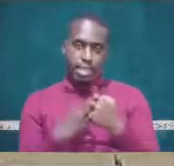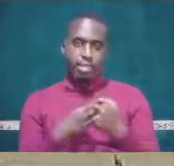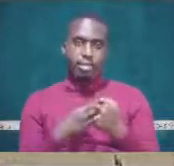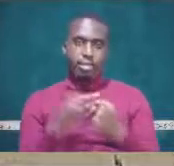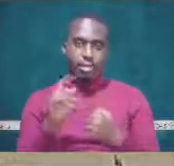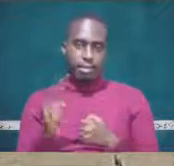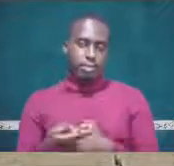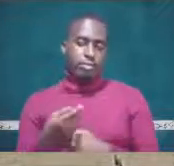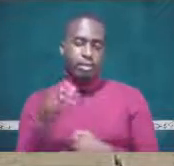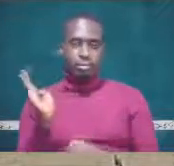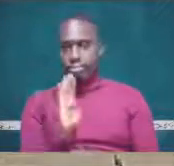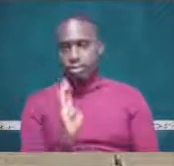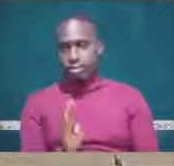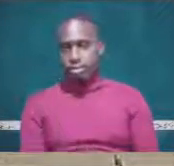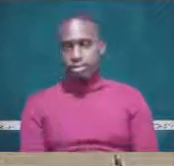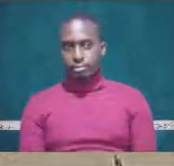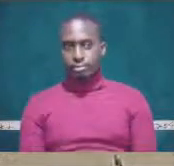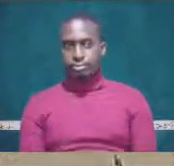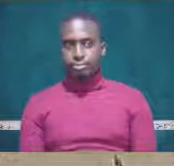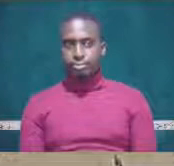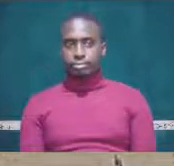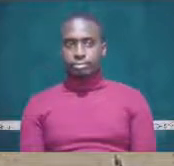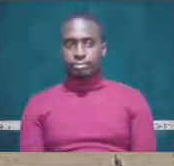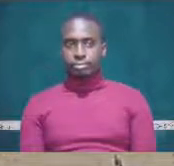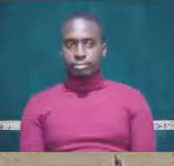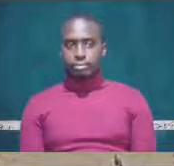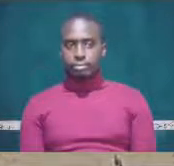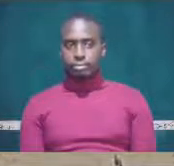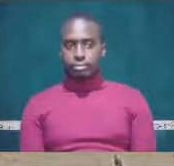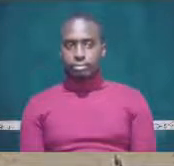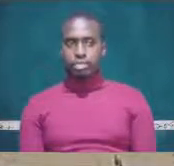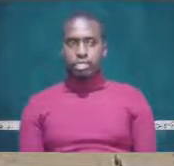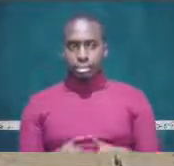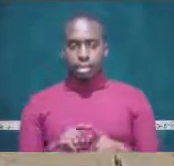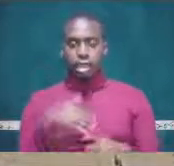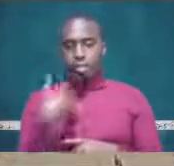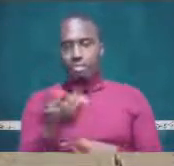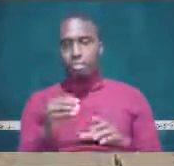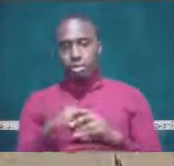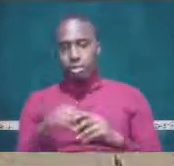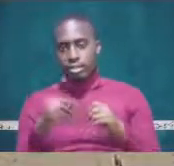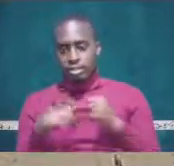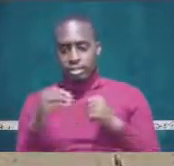48,000 billion. That is the amount that was consumed out of 60,000.